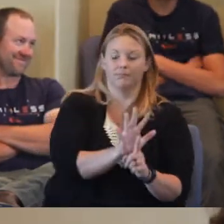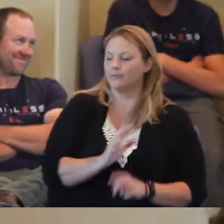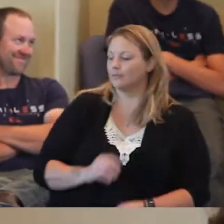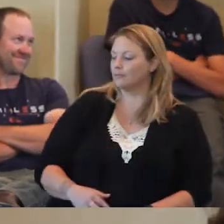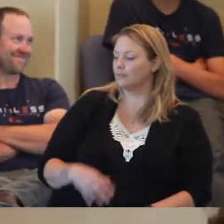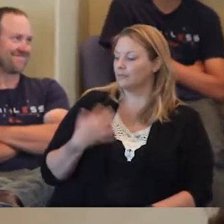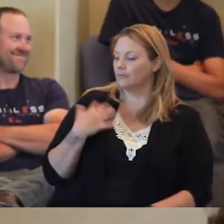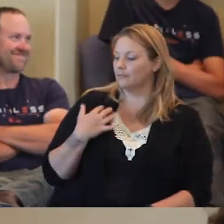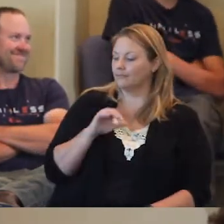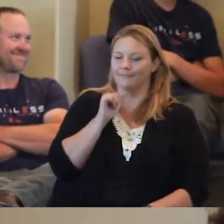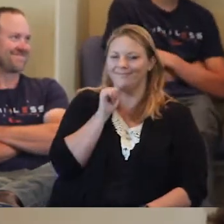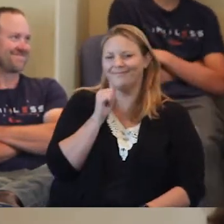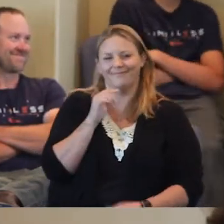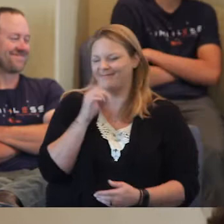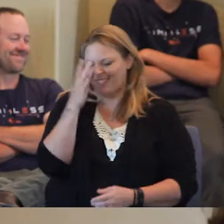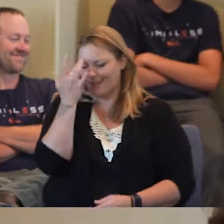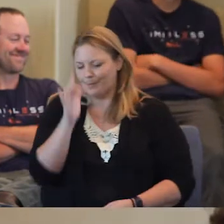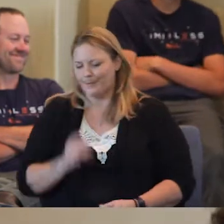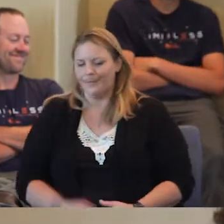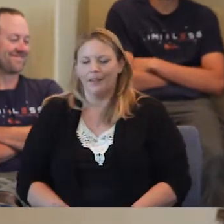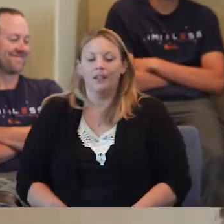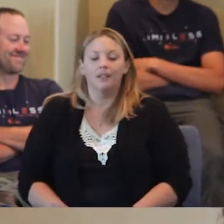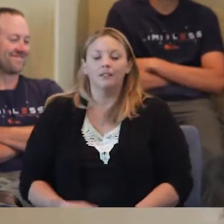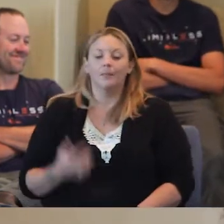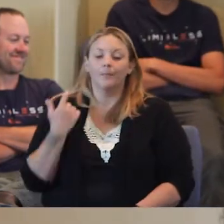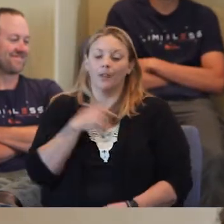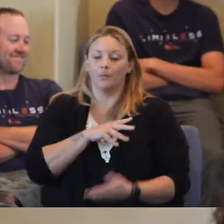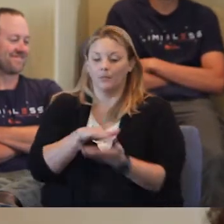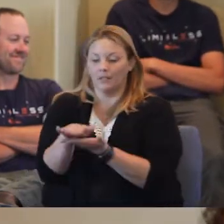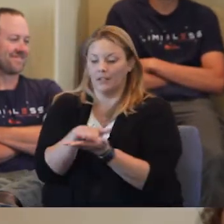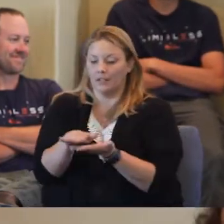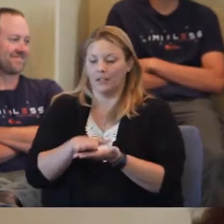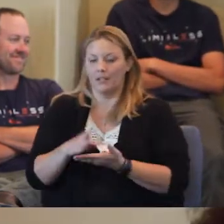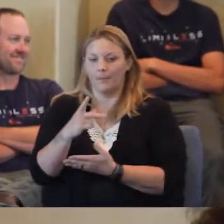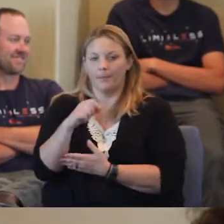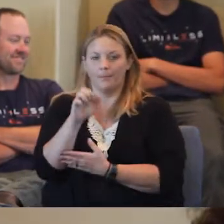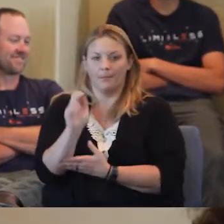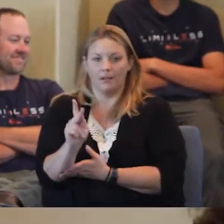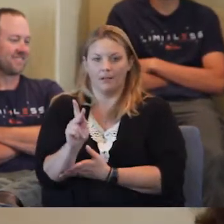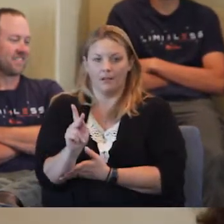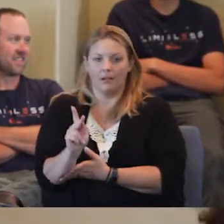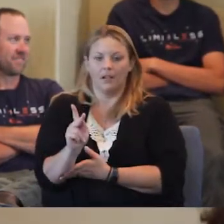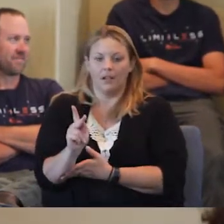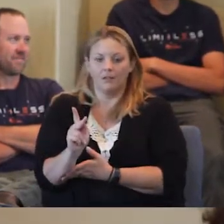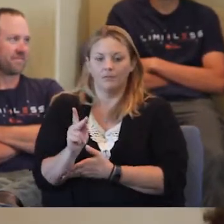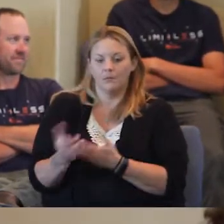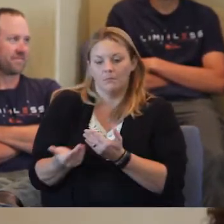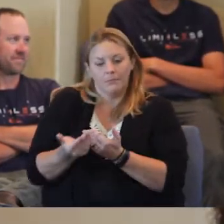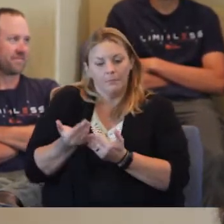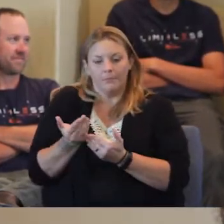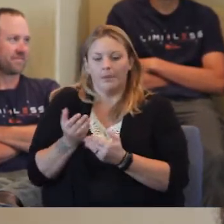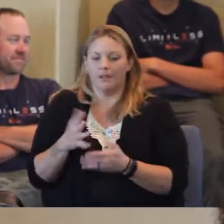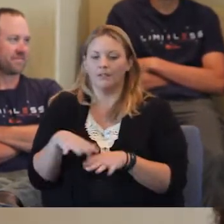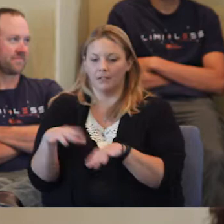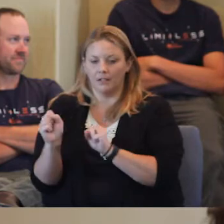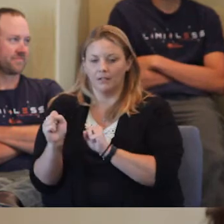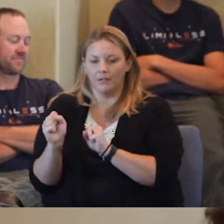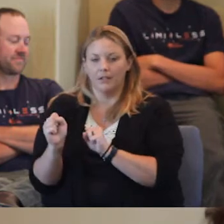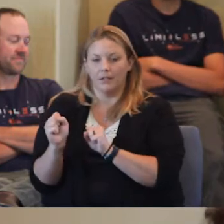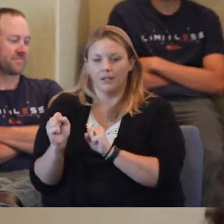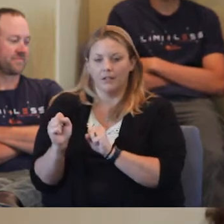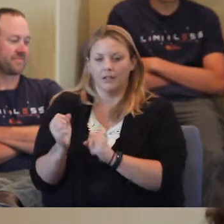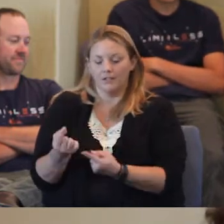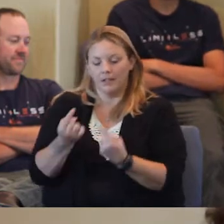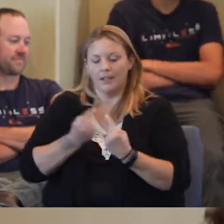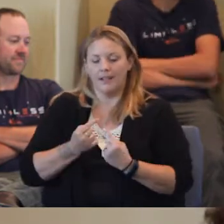them, so yeah, not smart. So we cleaned up the park, and we were about to leave, and it was lunch. They came